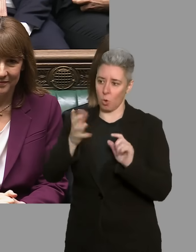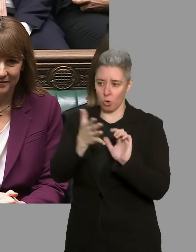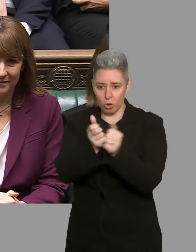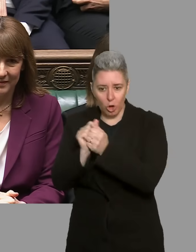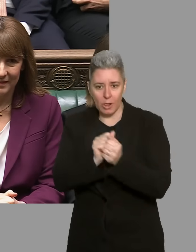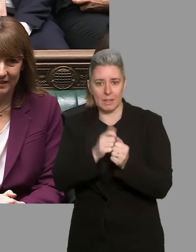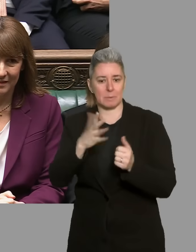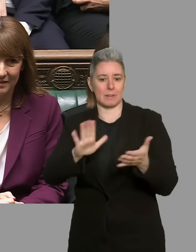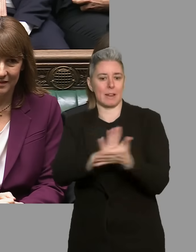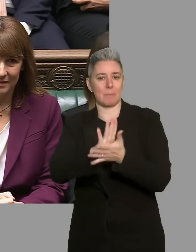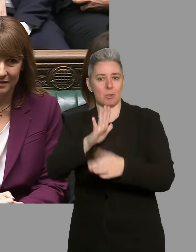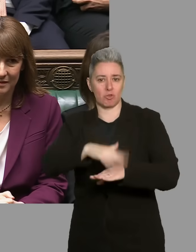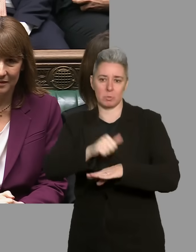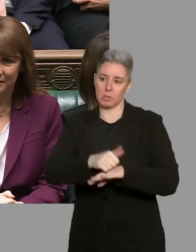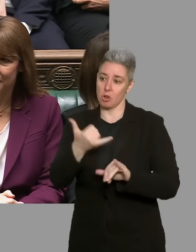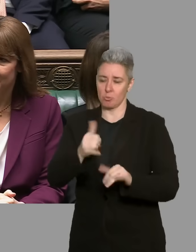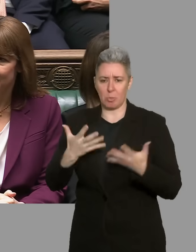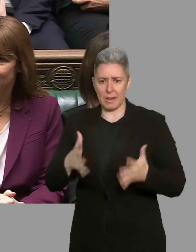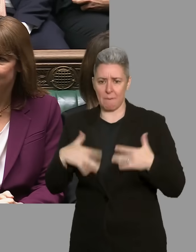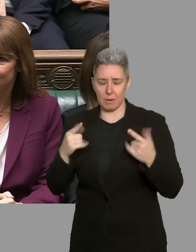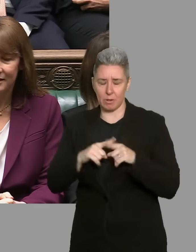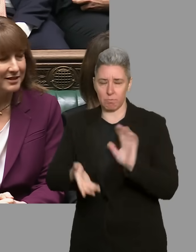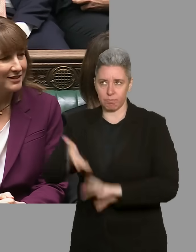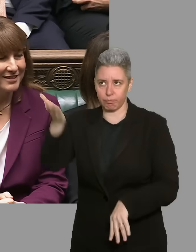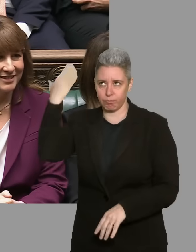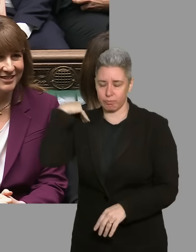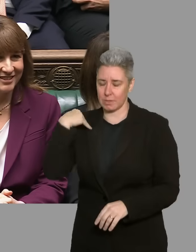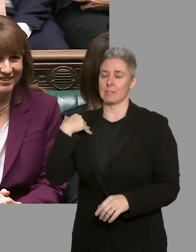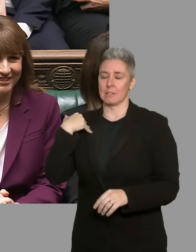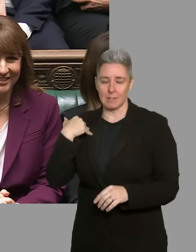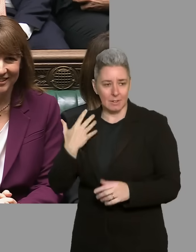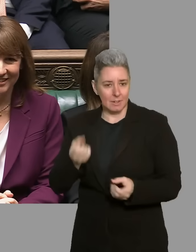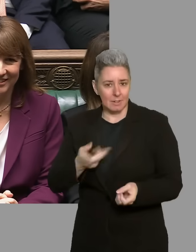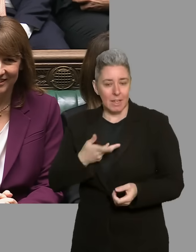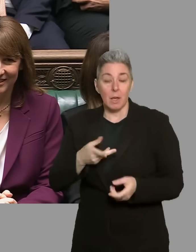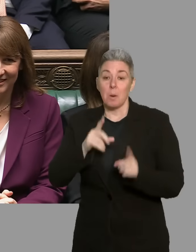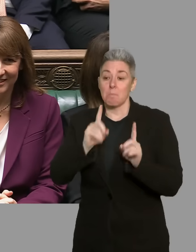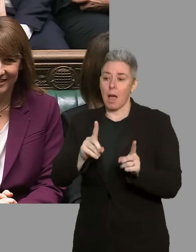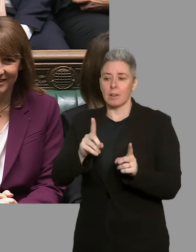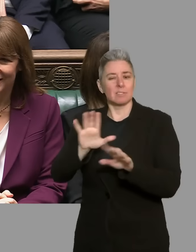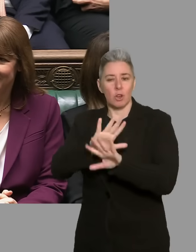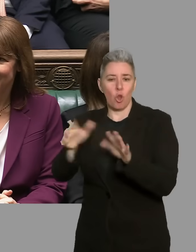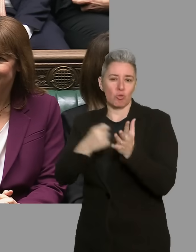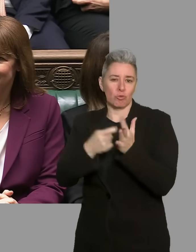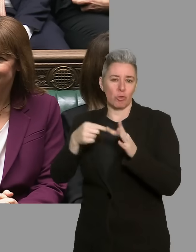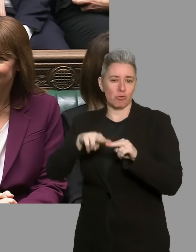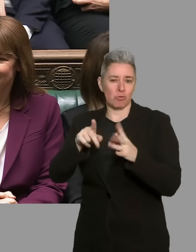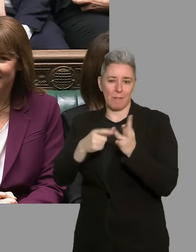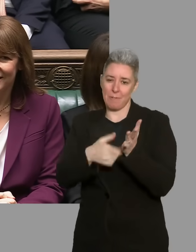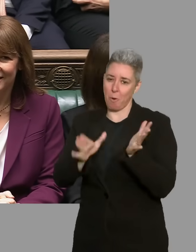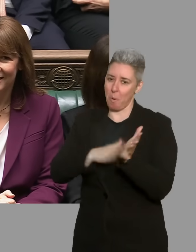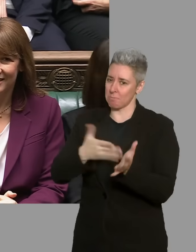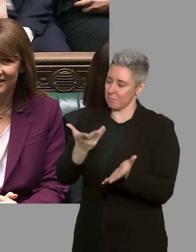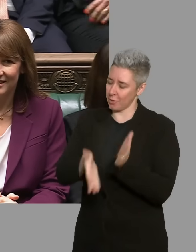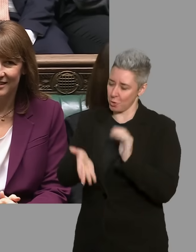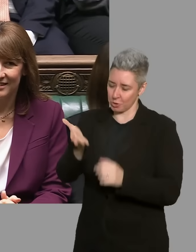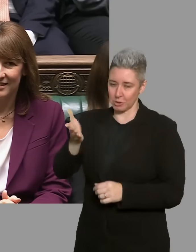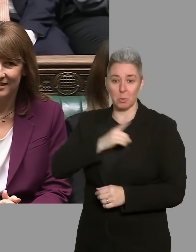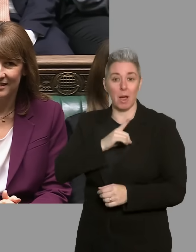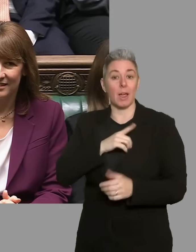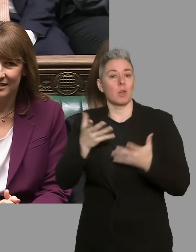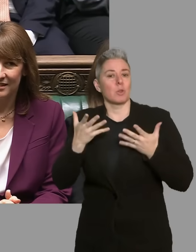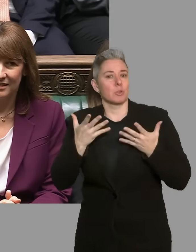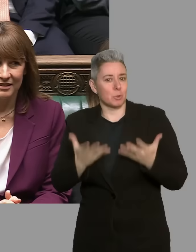now, but not for reform, of course, because today is the day that they celebrate